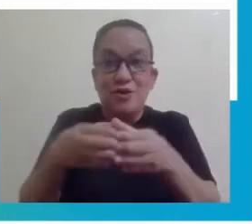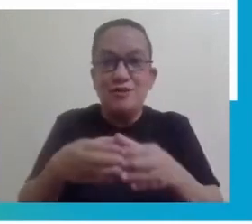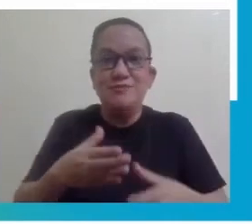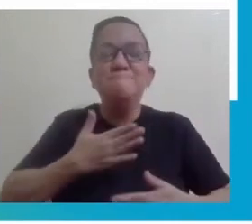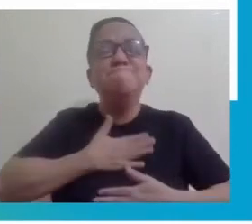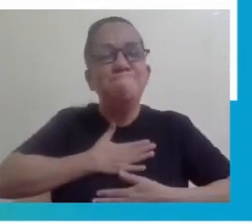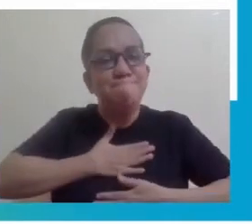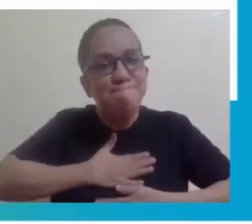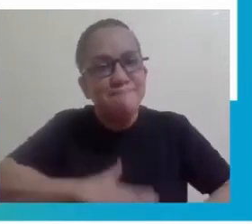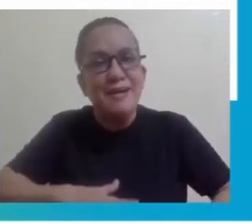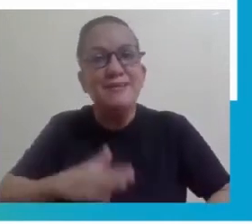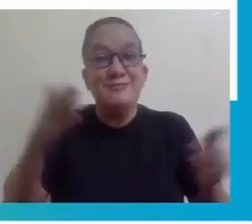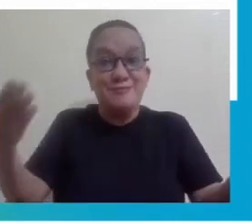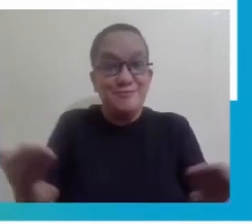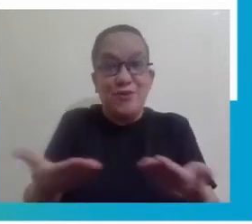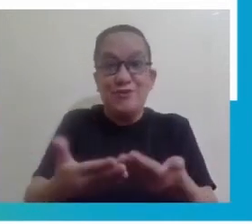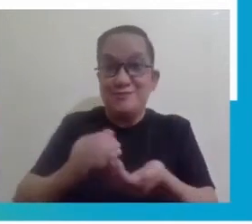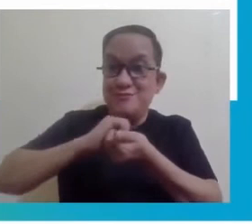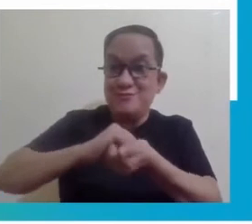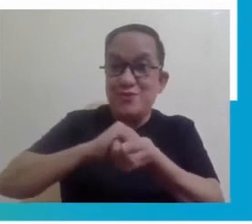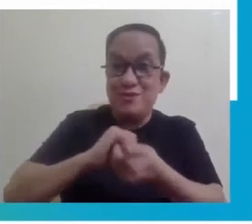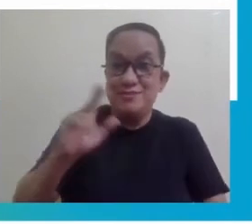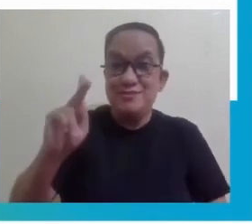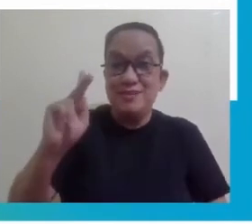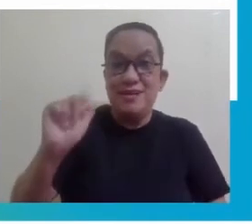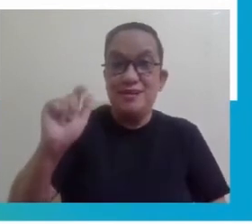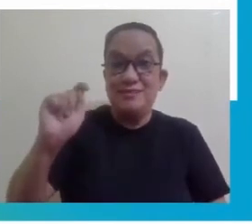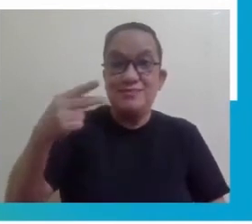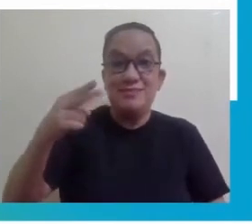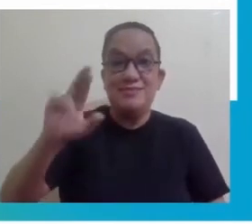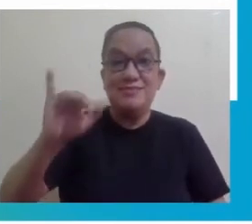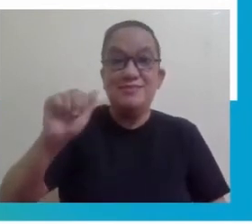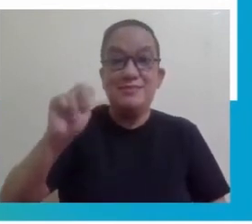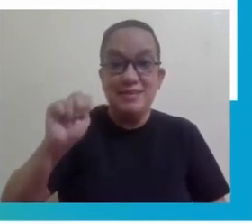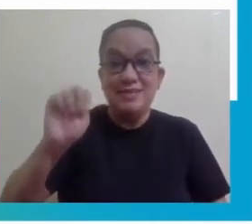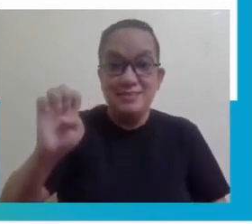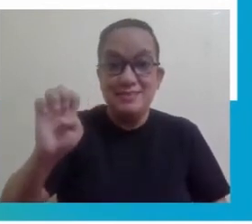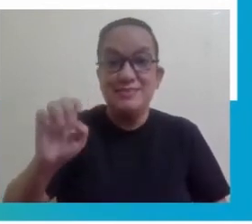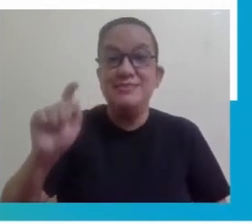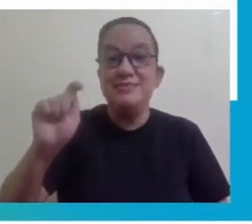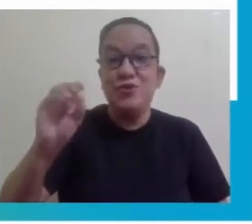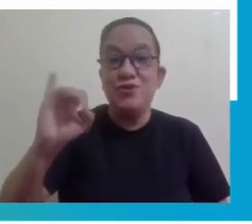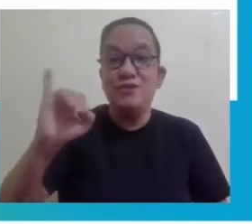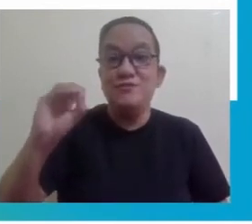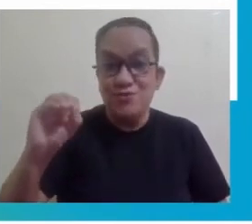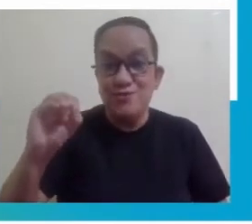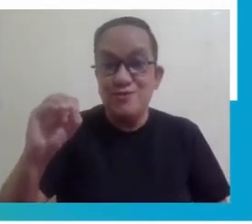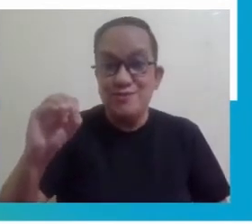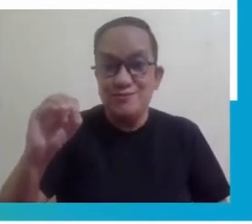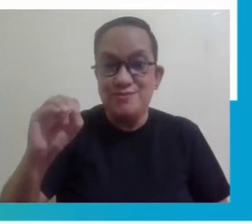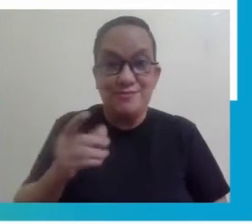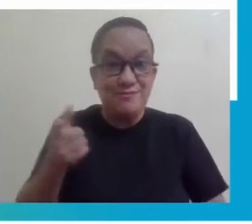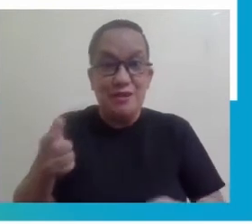partner, Catherine Custodio, who is the executive director based here in the Philippines.